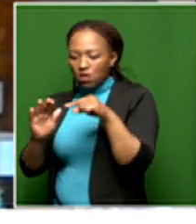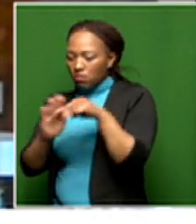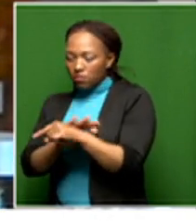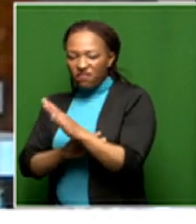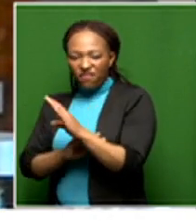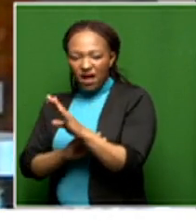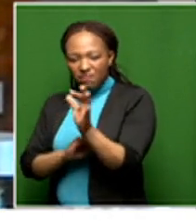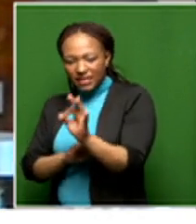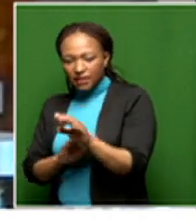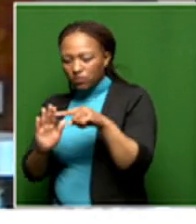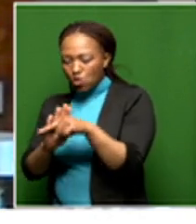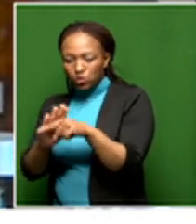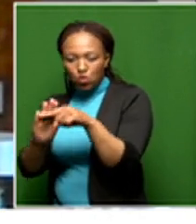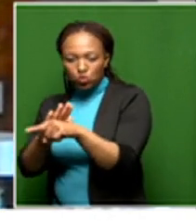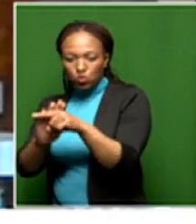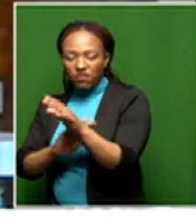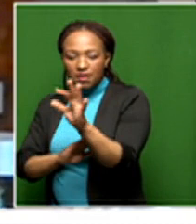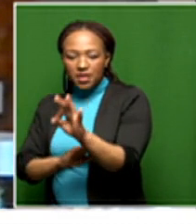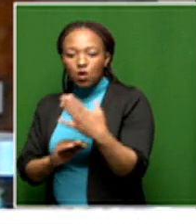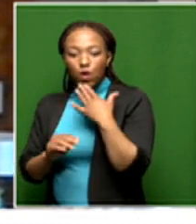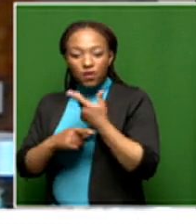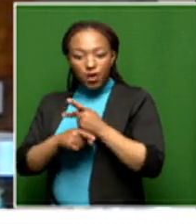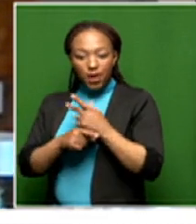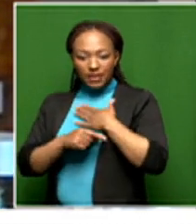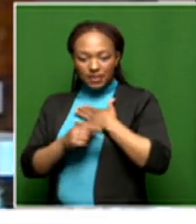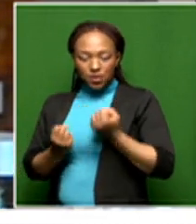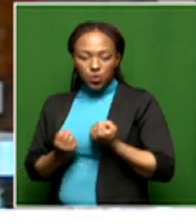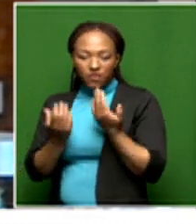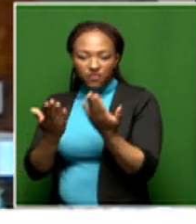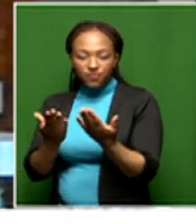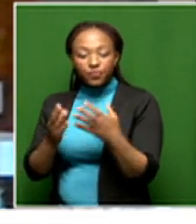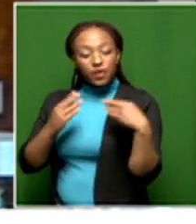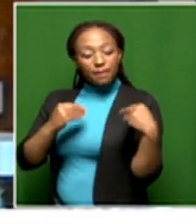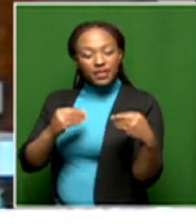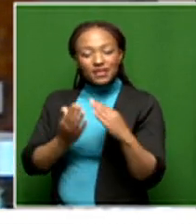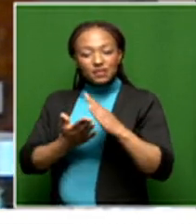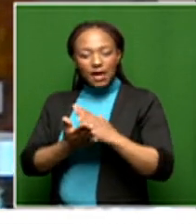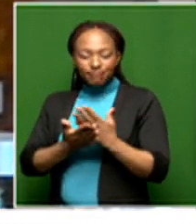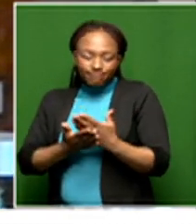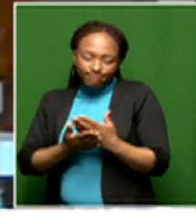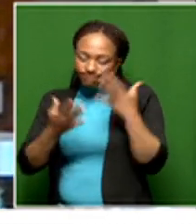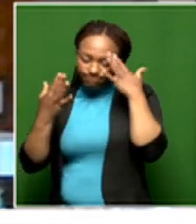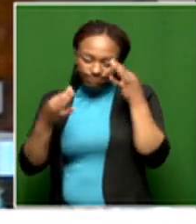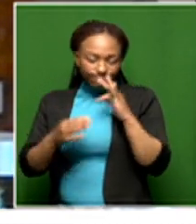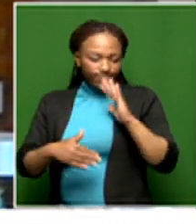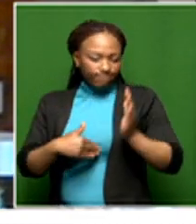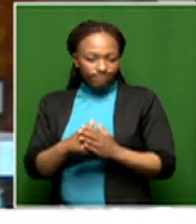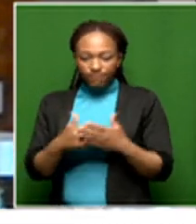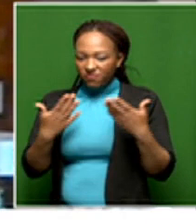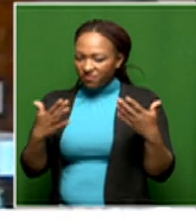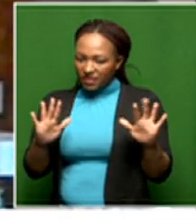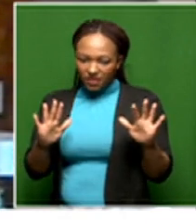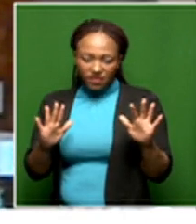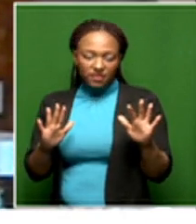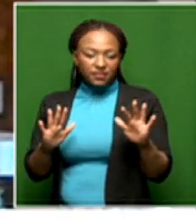month in terms of the supply side, the product side. These are businesses either that have decided to close or have